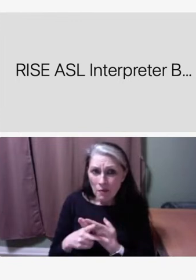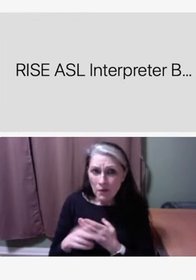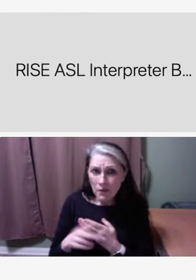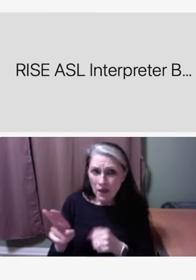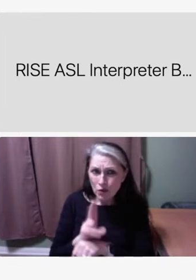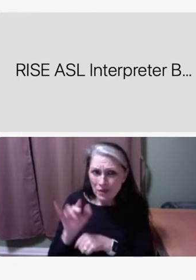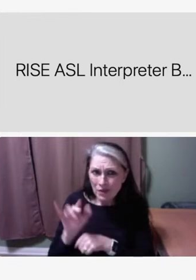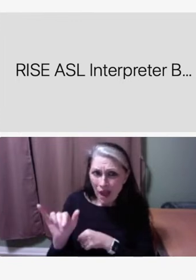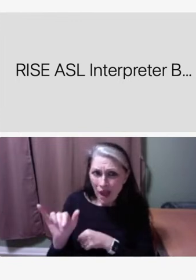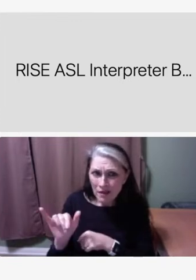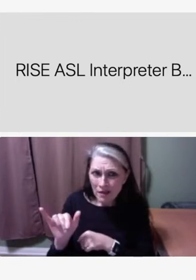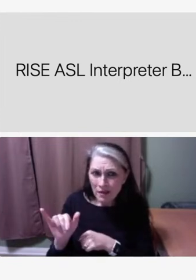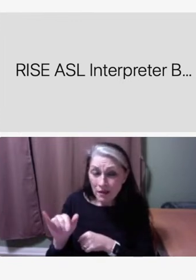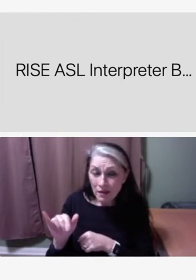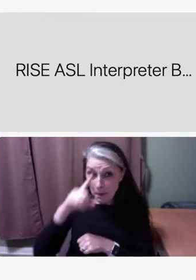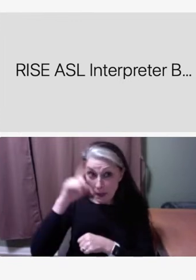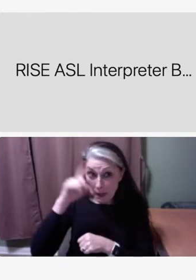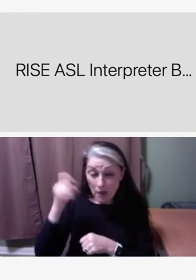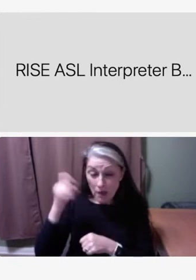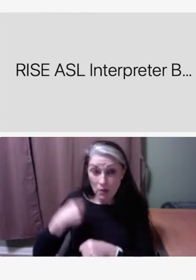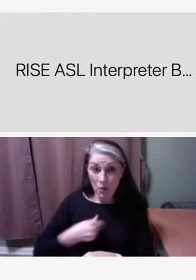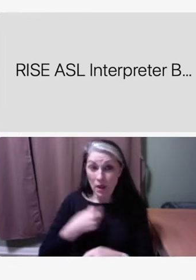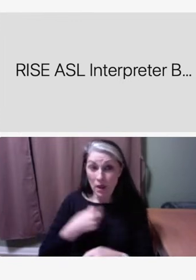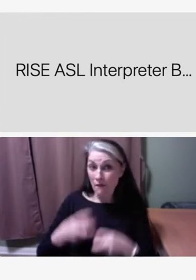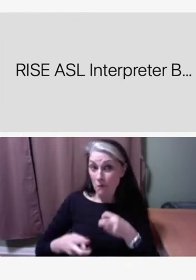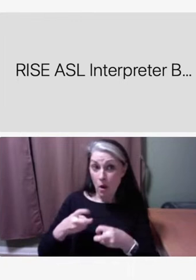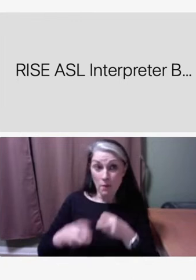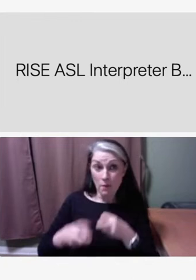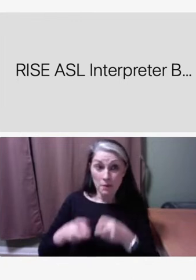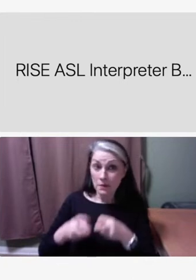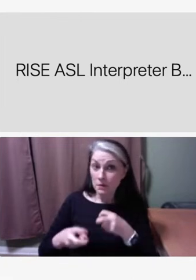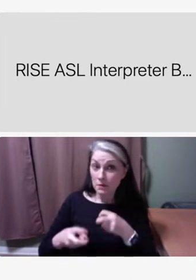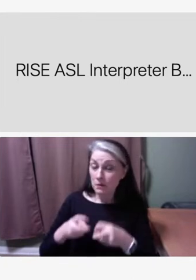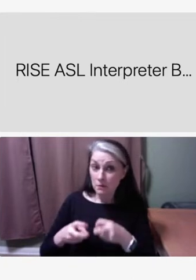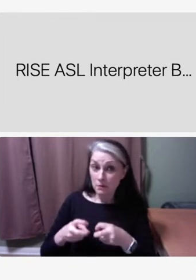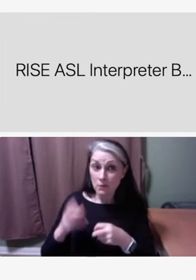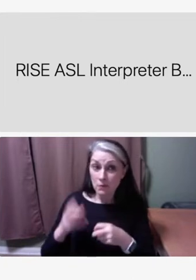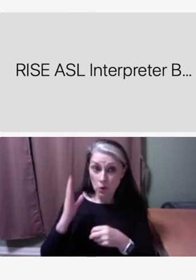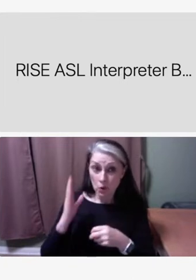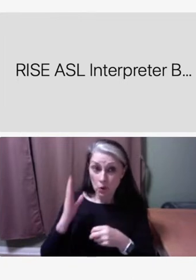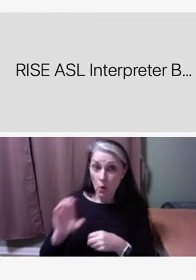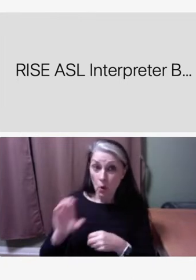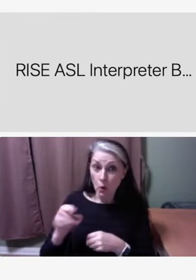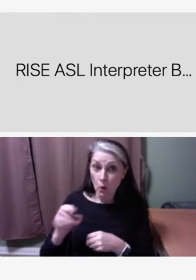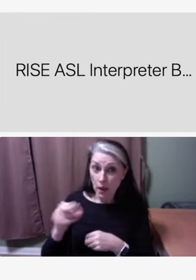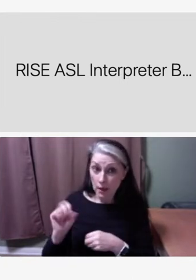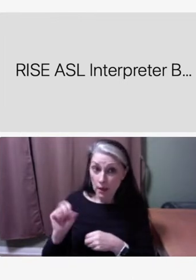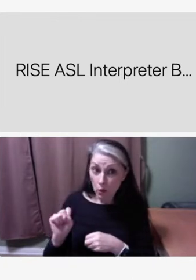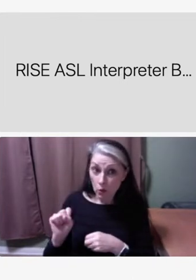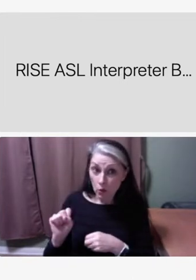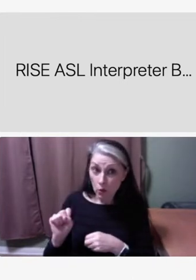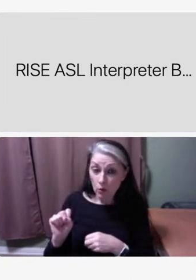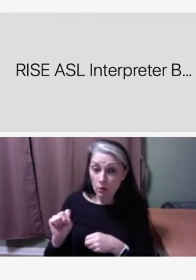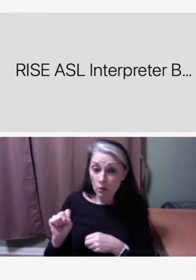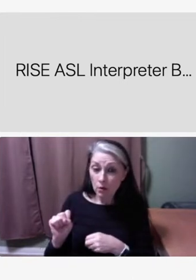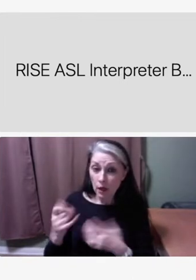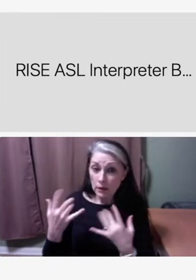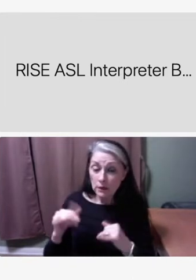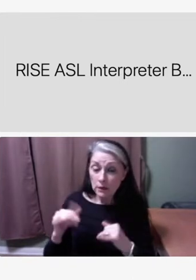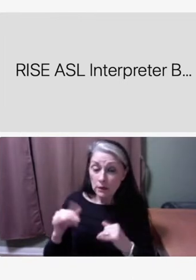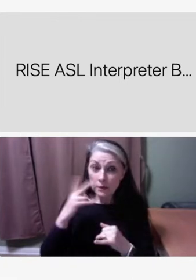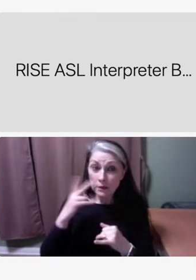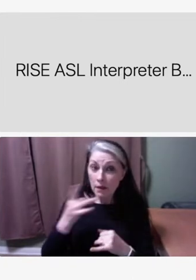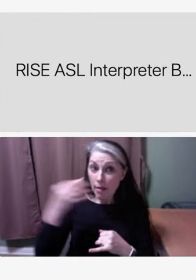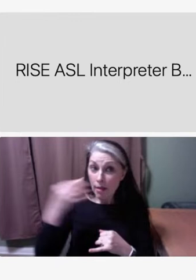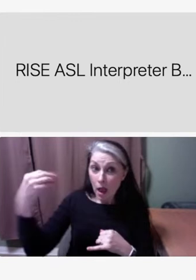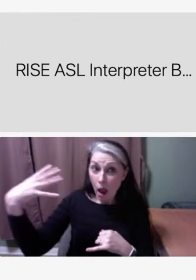Because we have problems, you know, at Cone High School. You know, I still see the lights on midnight and